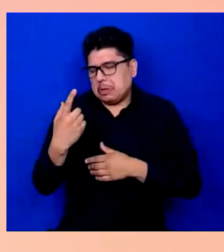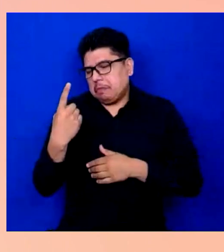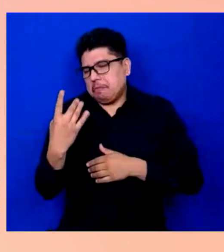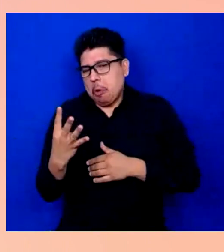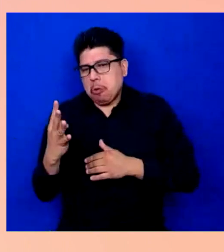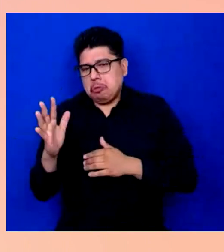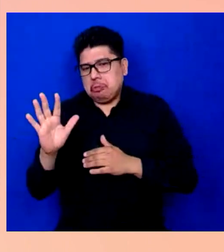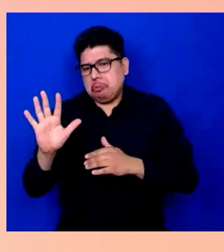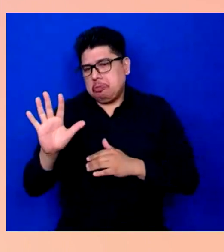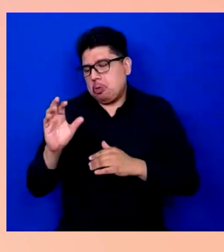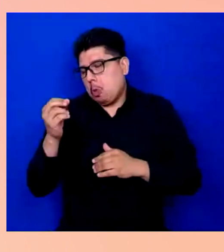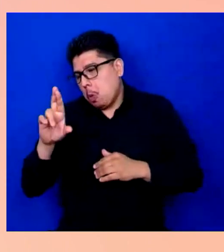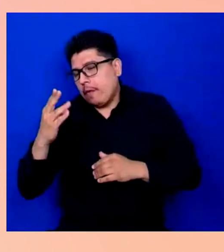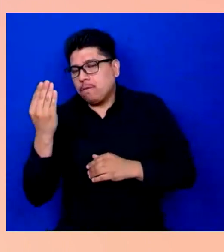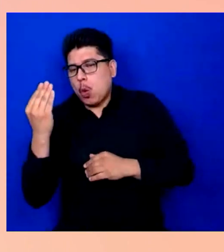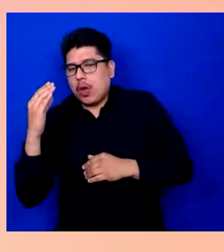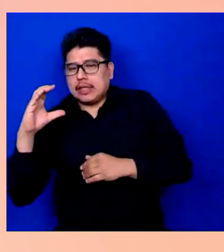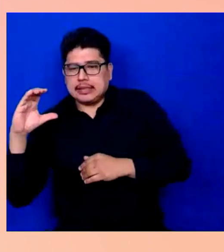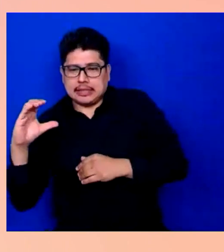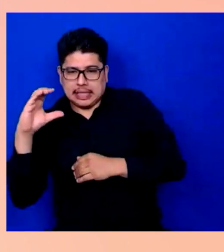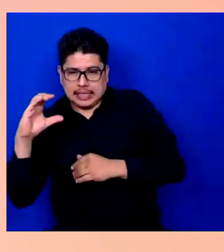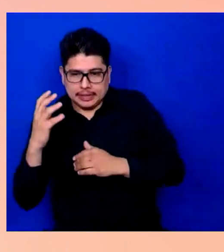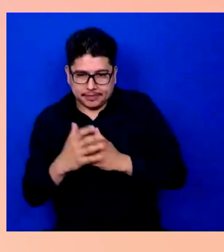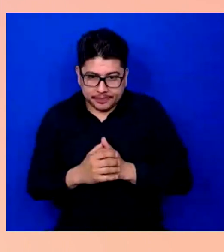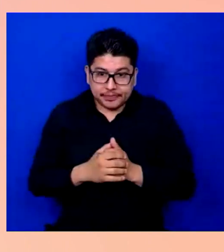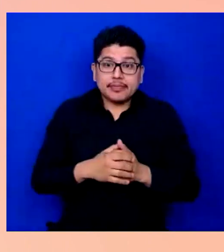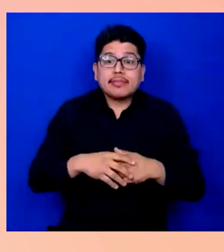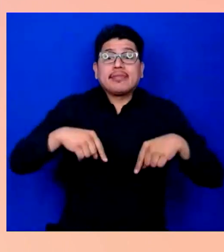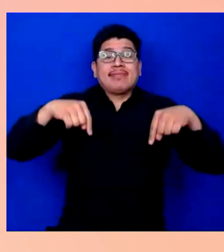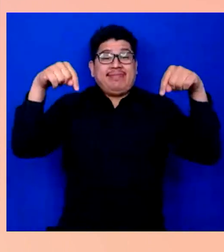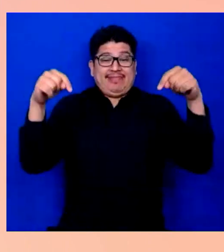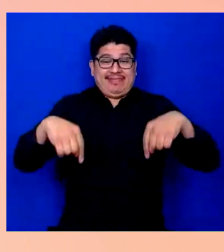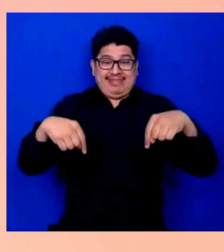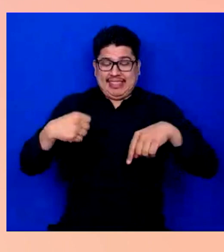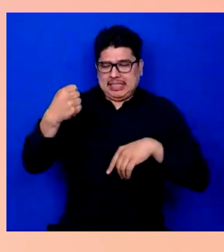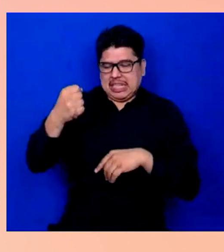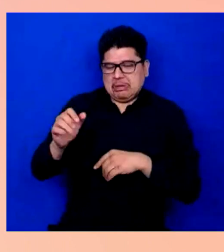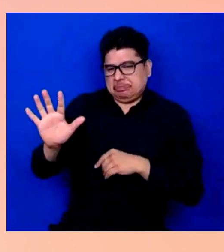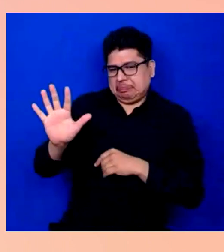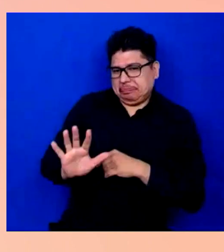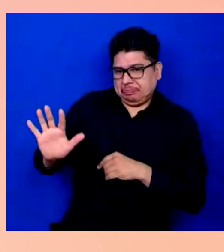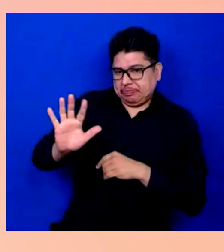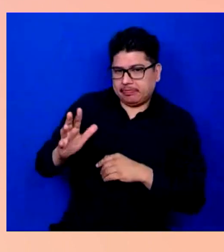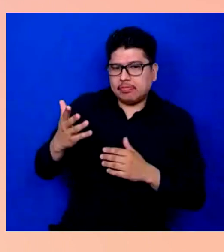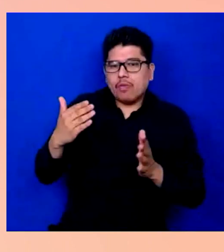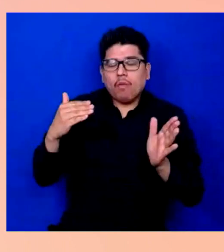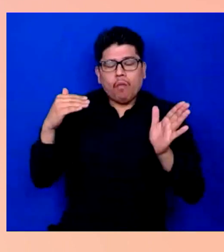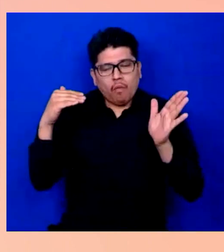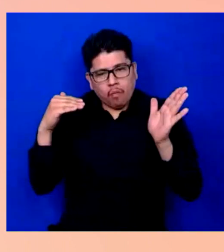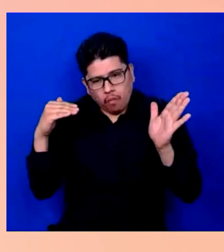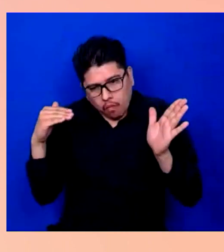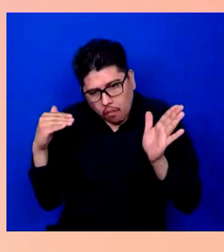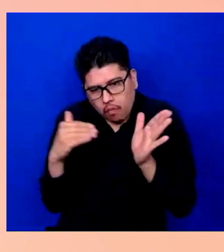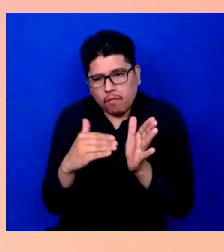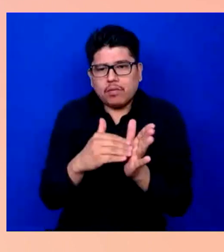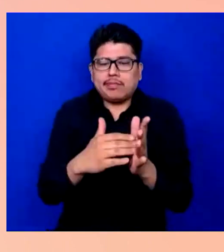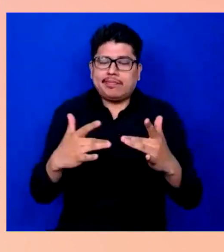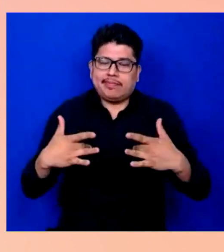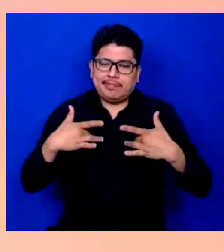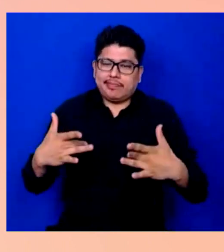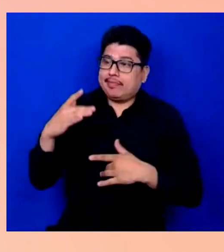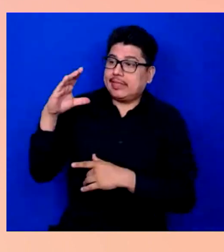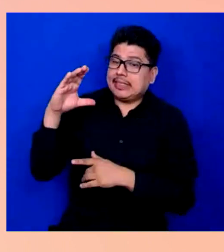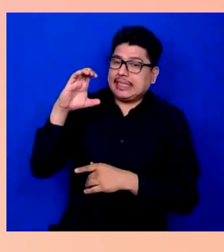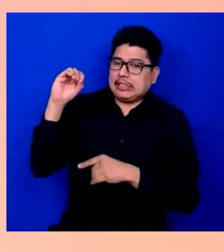holders are here in the South, and oftentimes CEOs of some of these